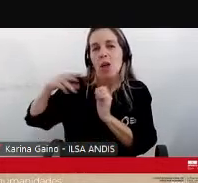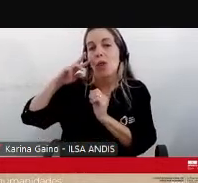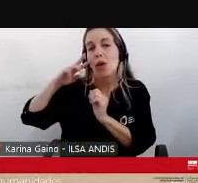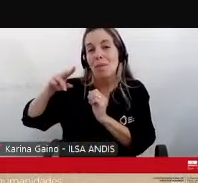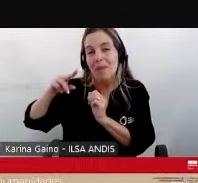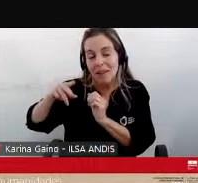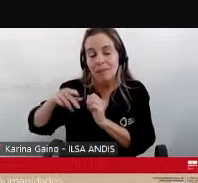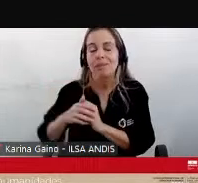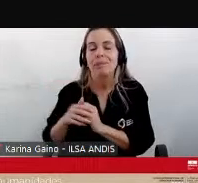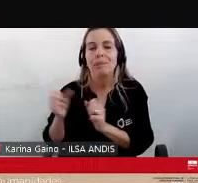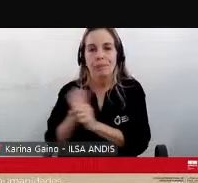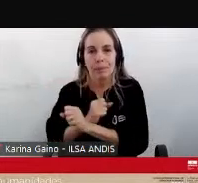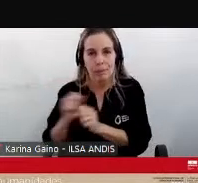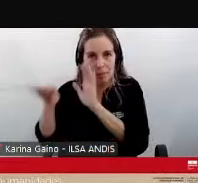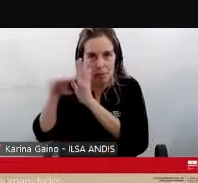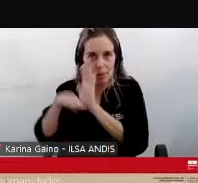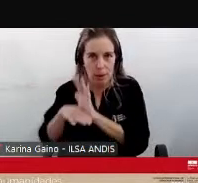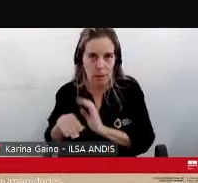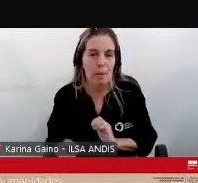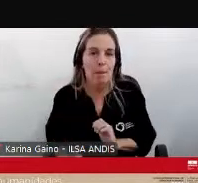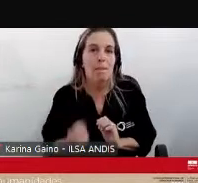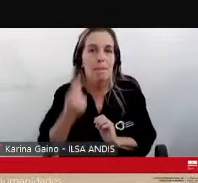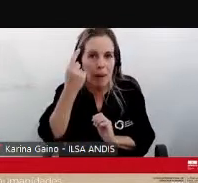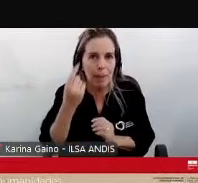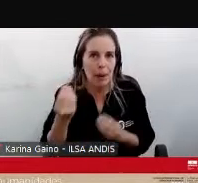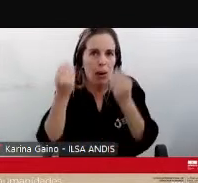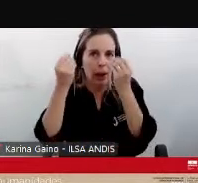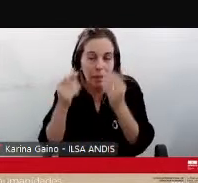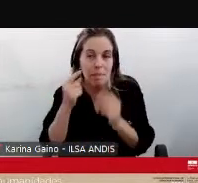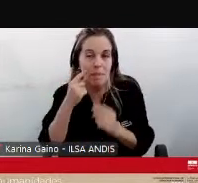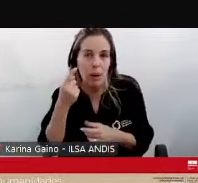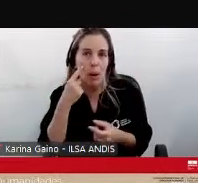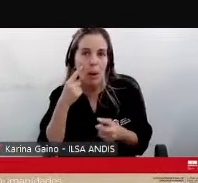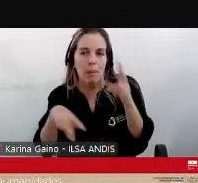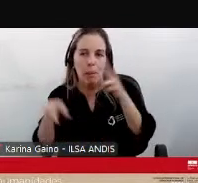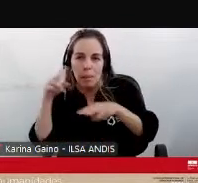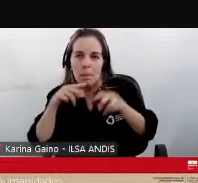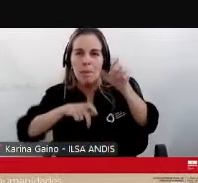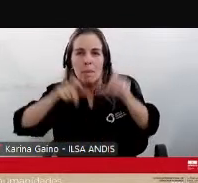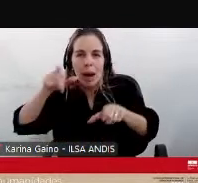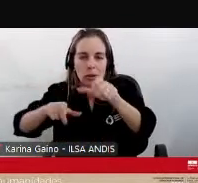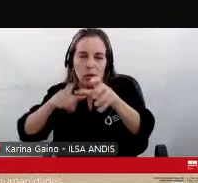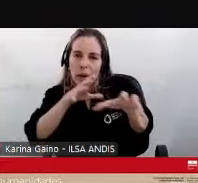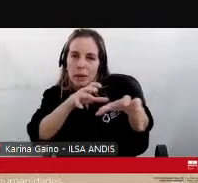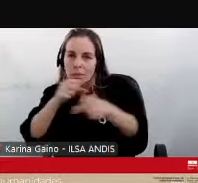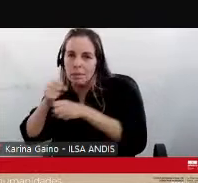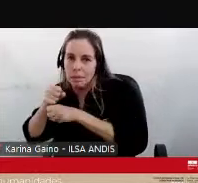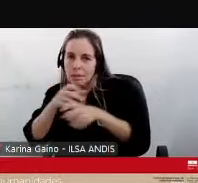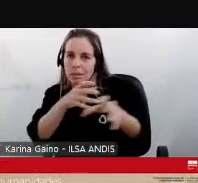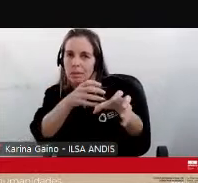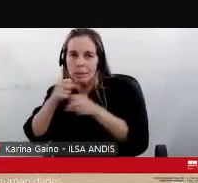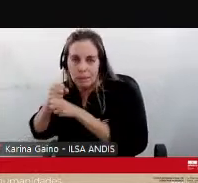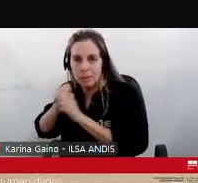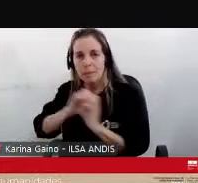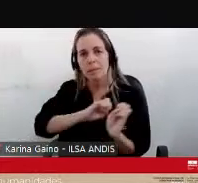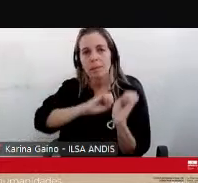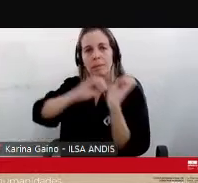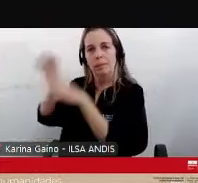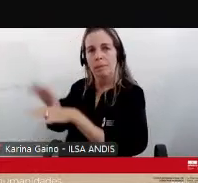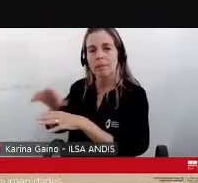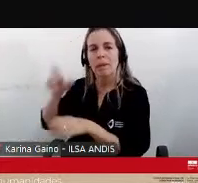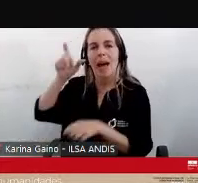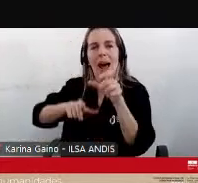transportation, transfer, harboring, or receipt of persons. You need the means, which needs to be through the use of threat,